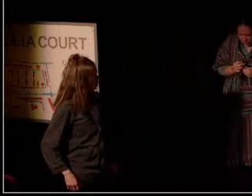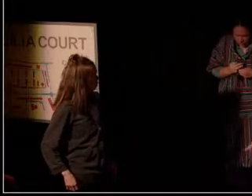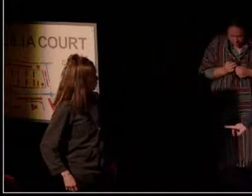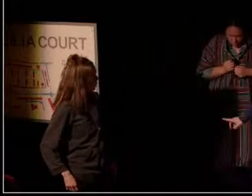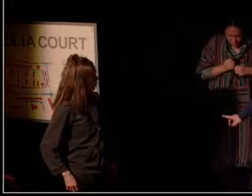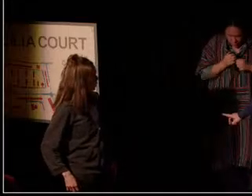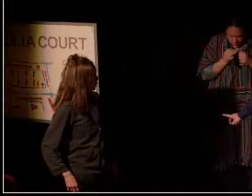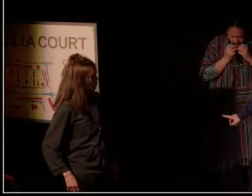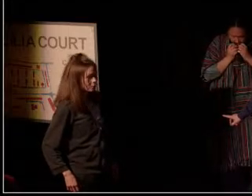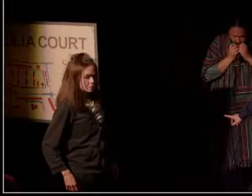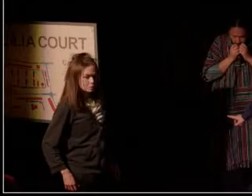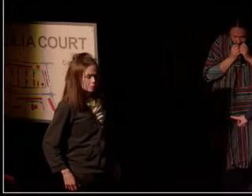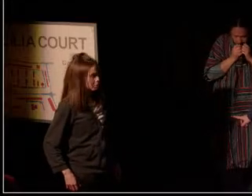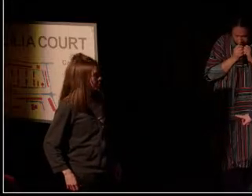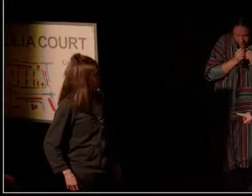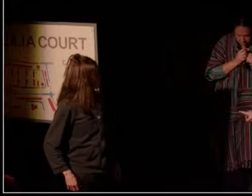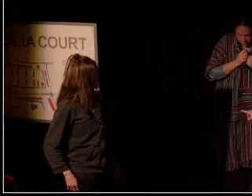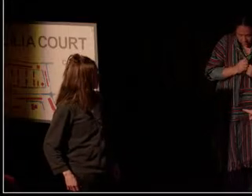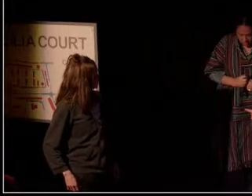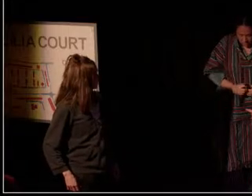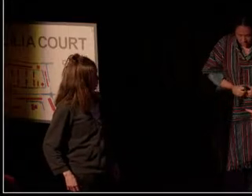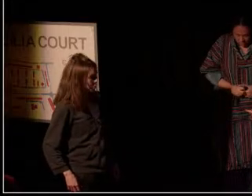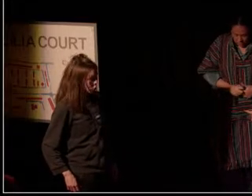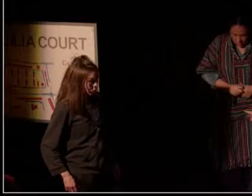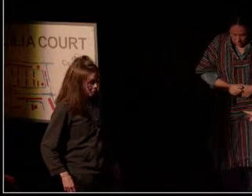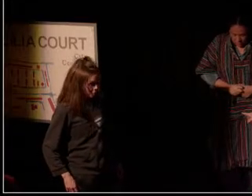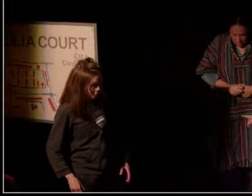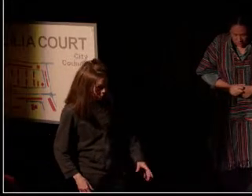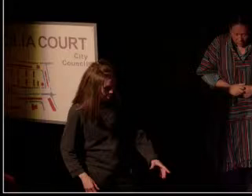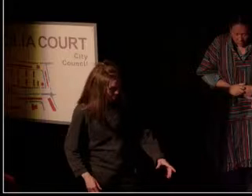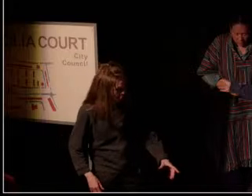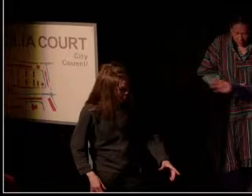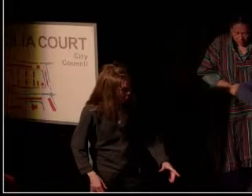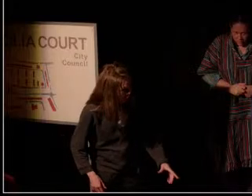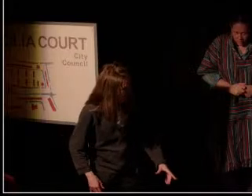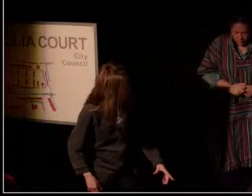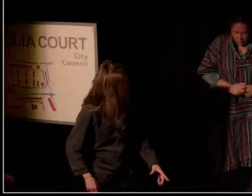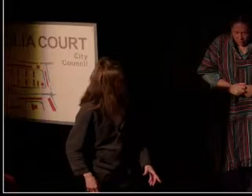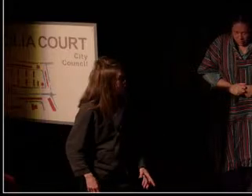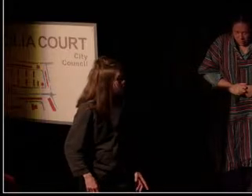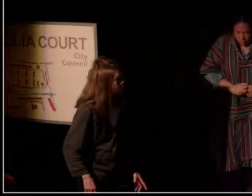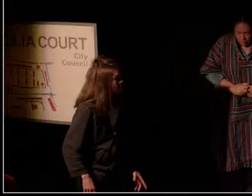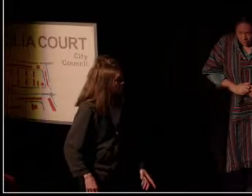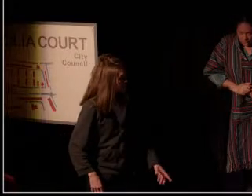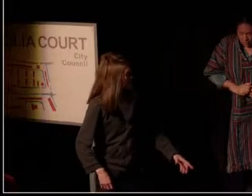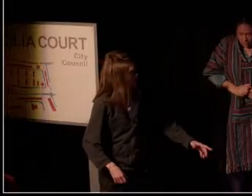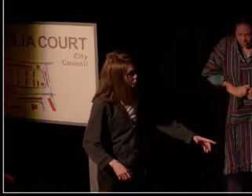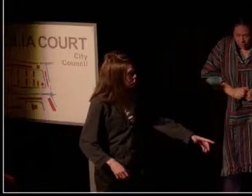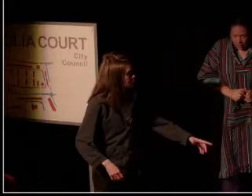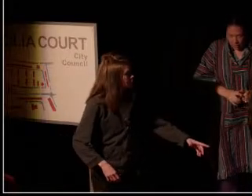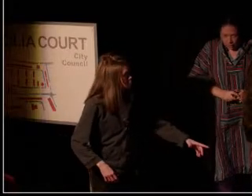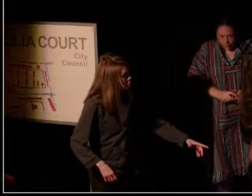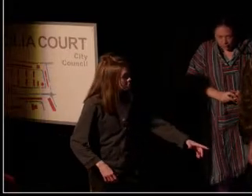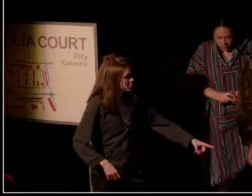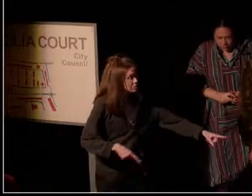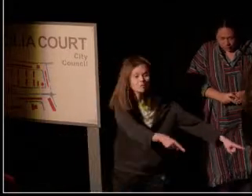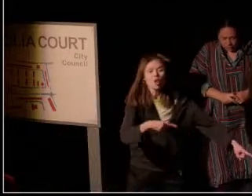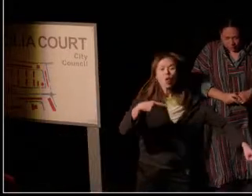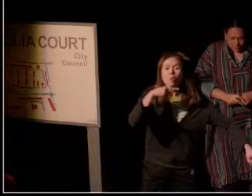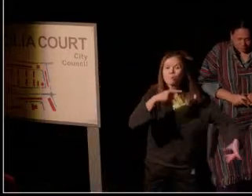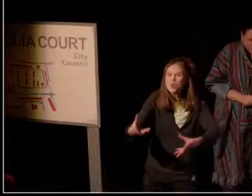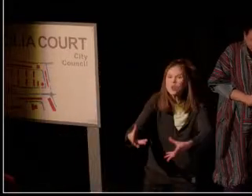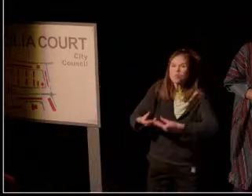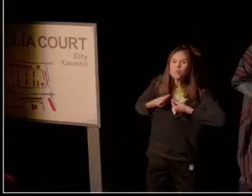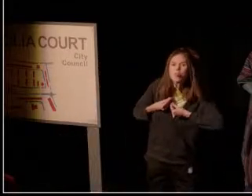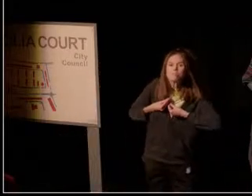Yeah. Okay. There was once a man, and one day. Give me the boy! he was walking out. Although he does resemble